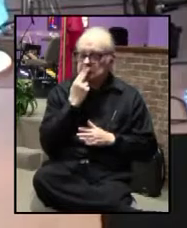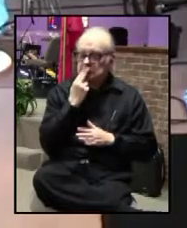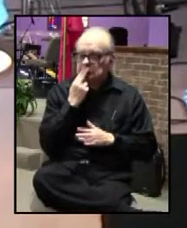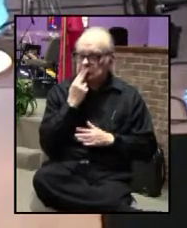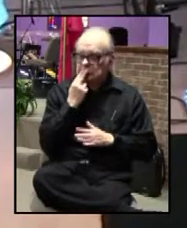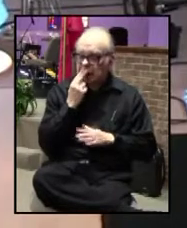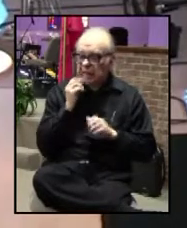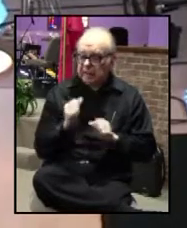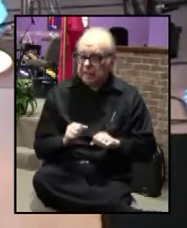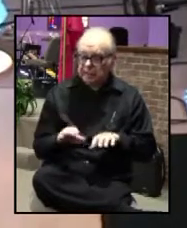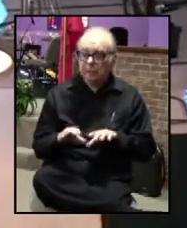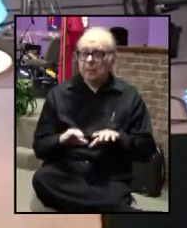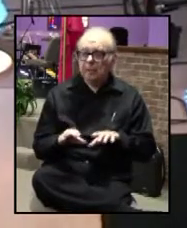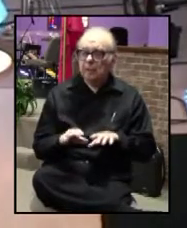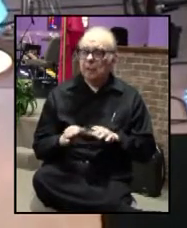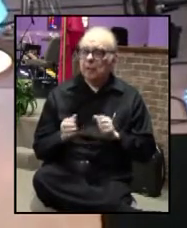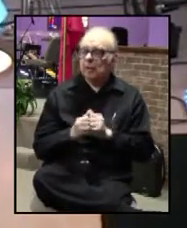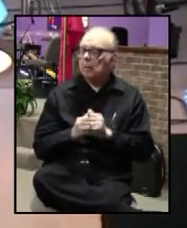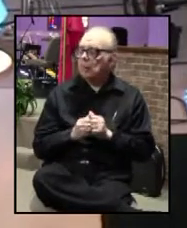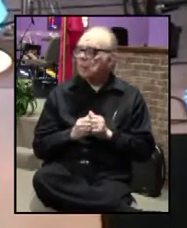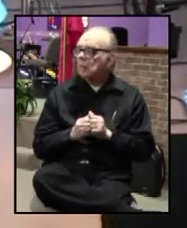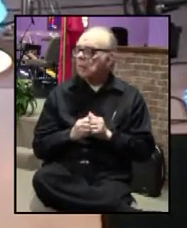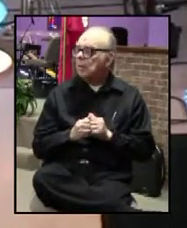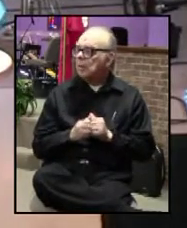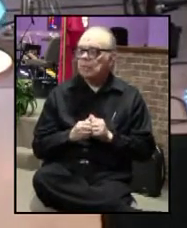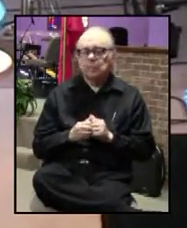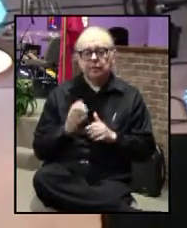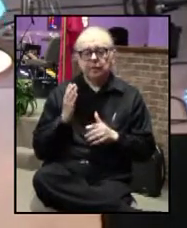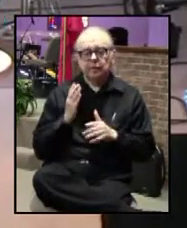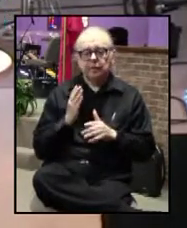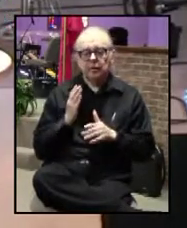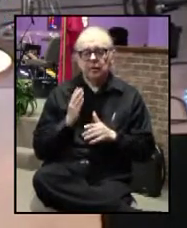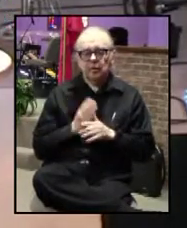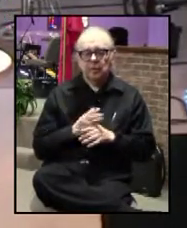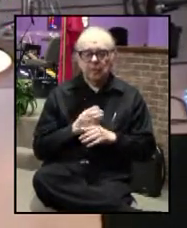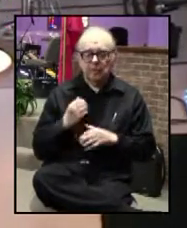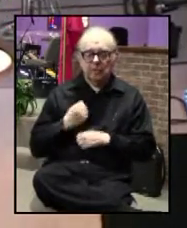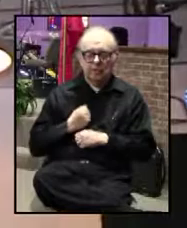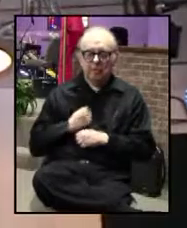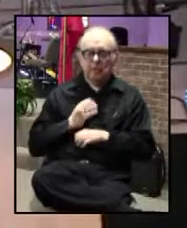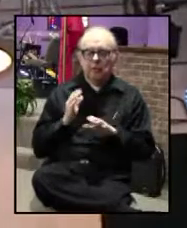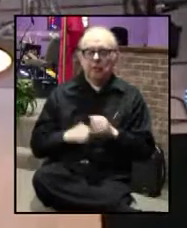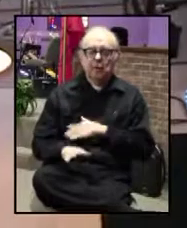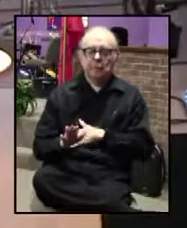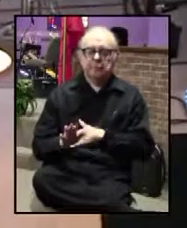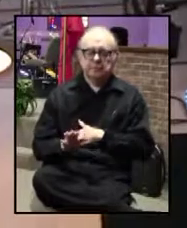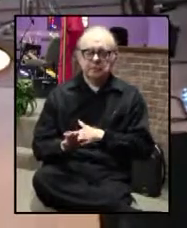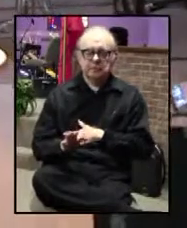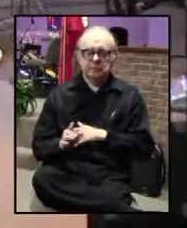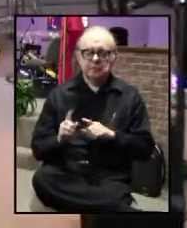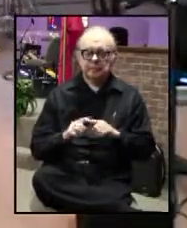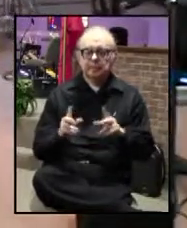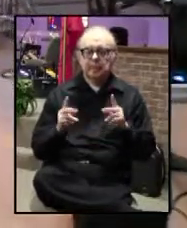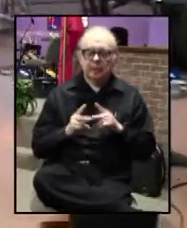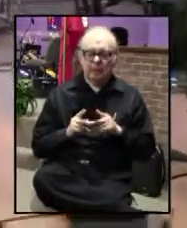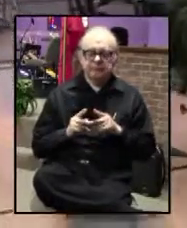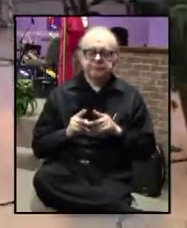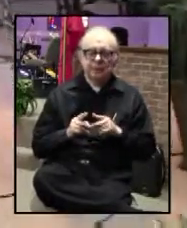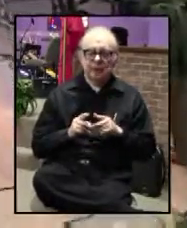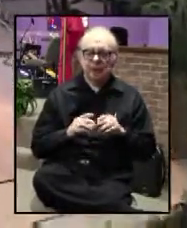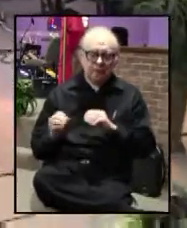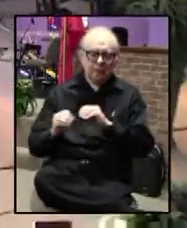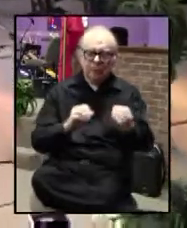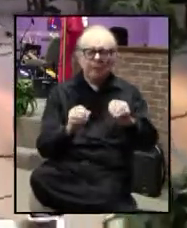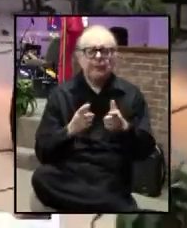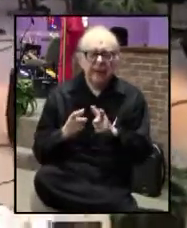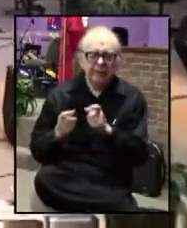very capable of doing with this Nazi army was being able to get it in different places and mobilize it